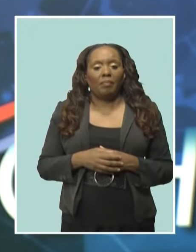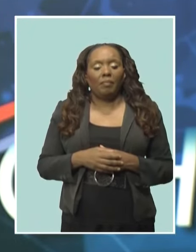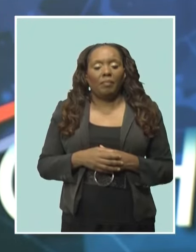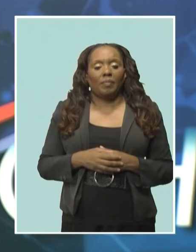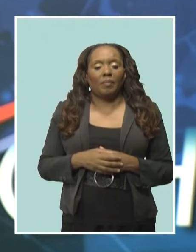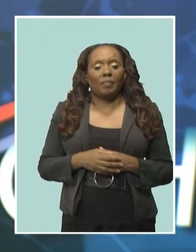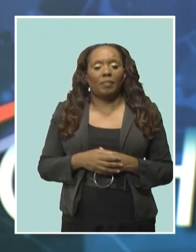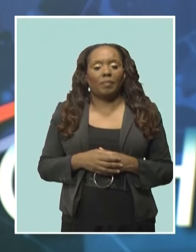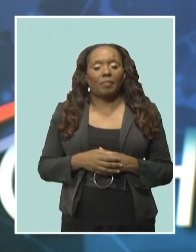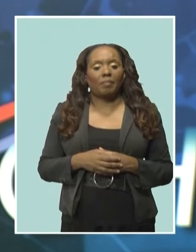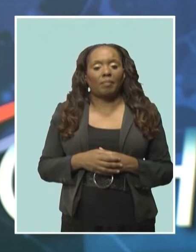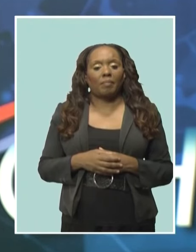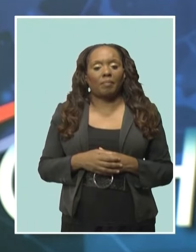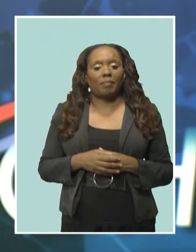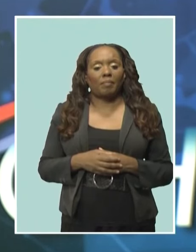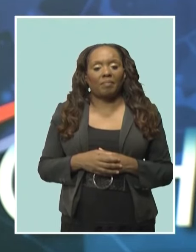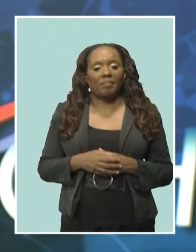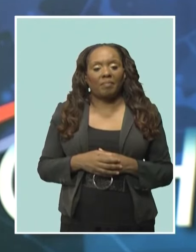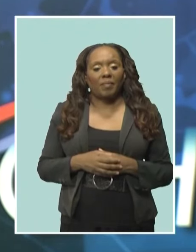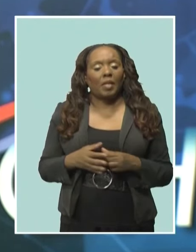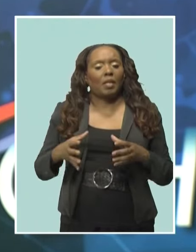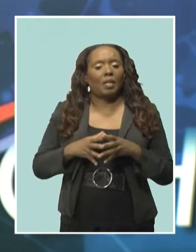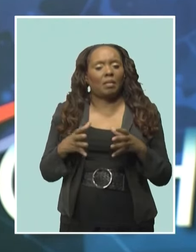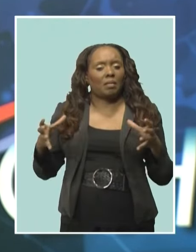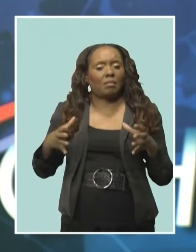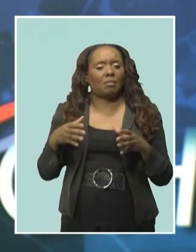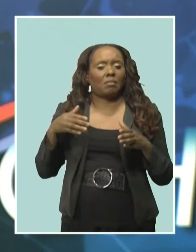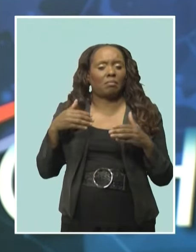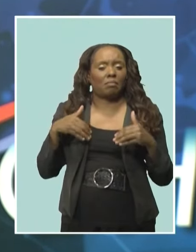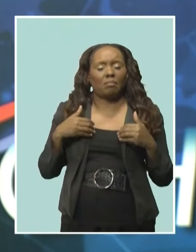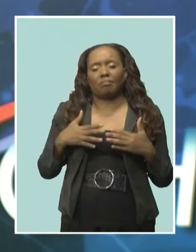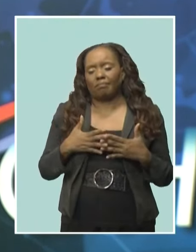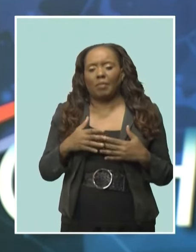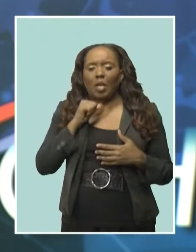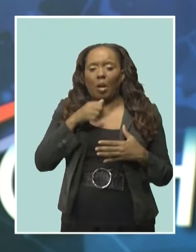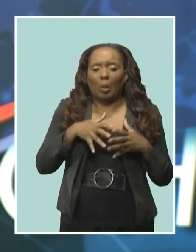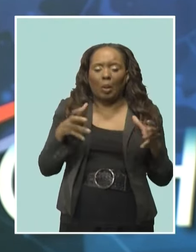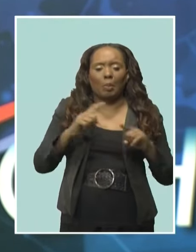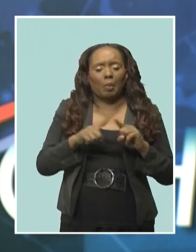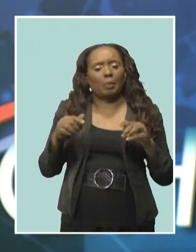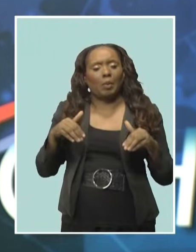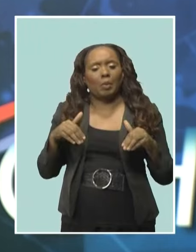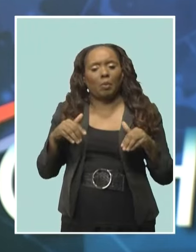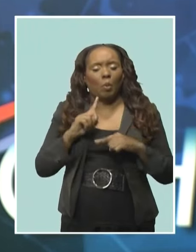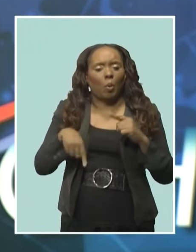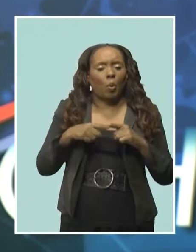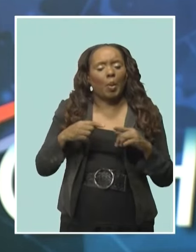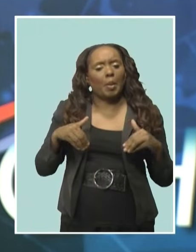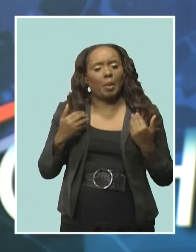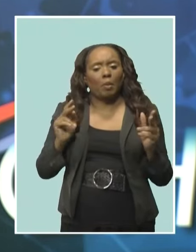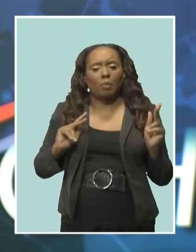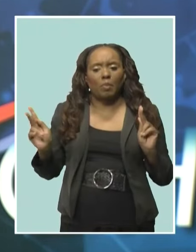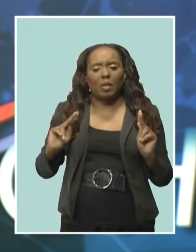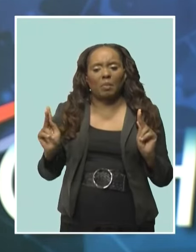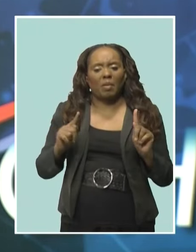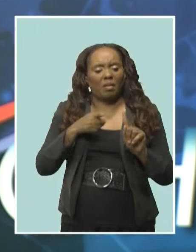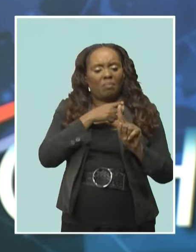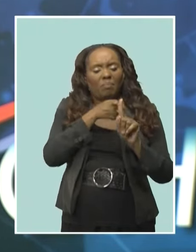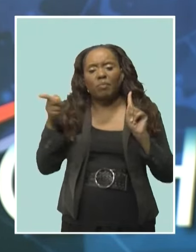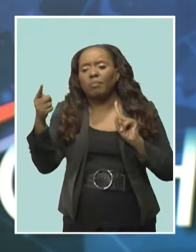factors contributing to the prevalence of deviance among young people. However, President of the Men Empowerment Network